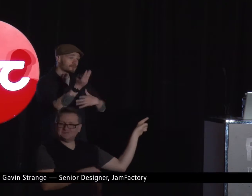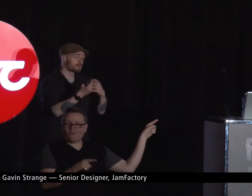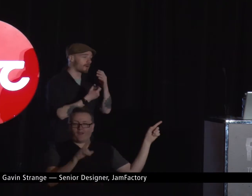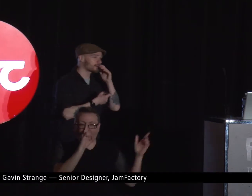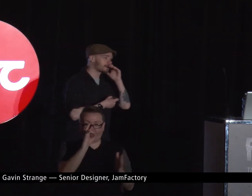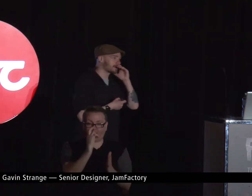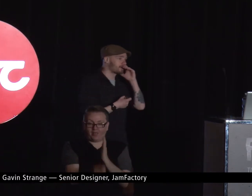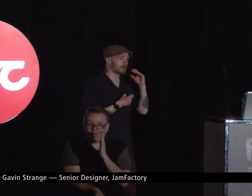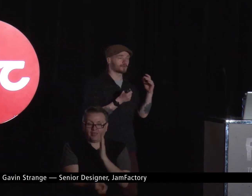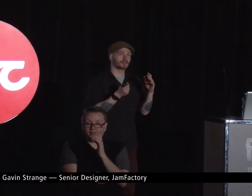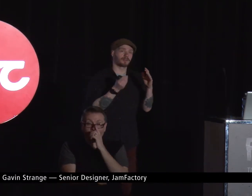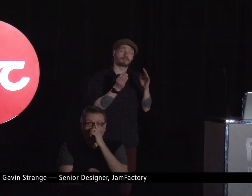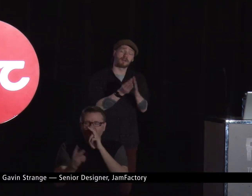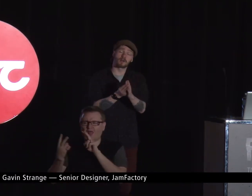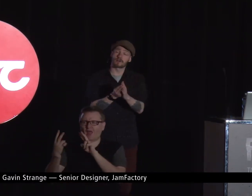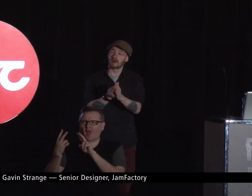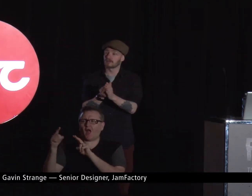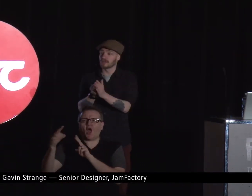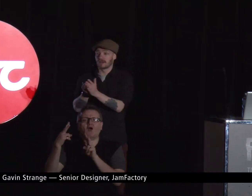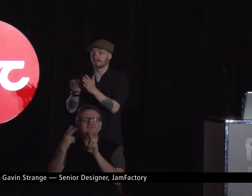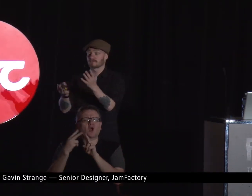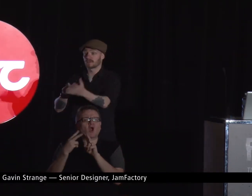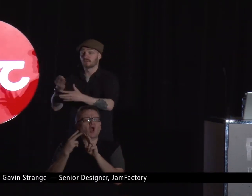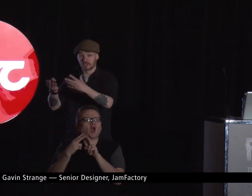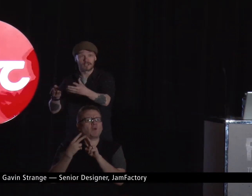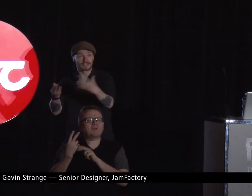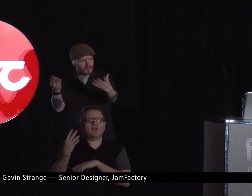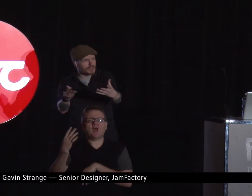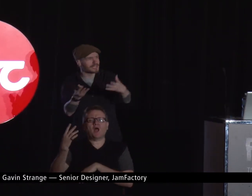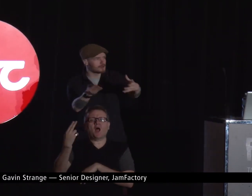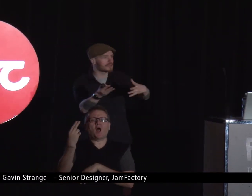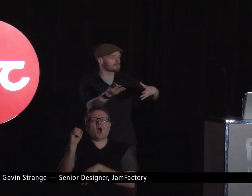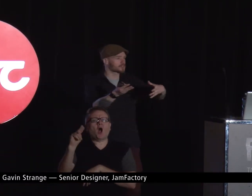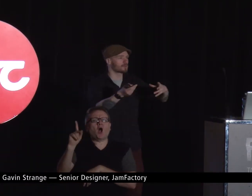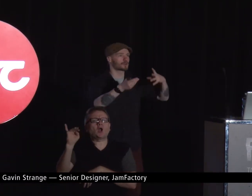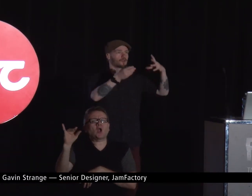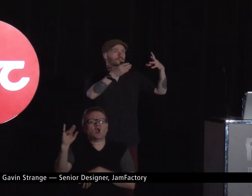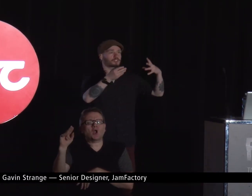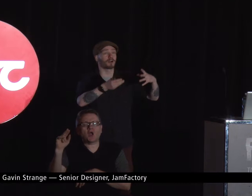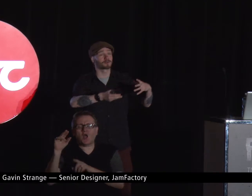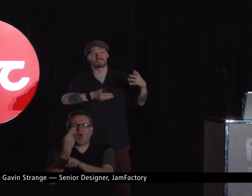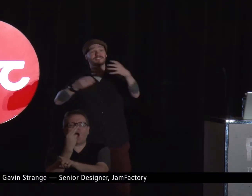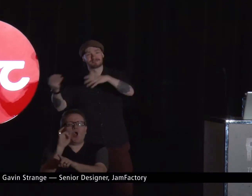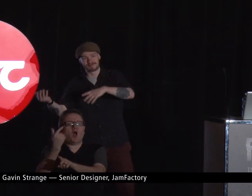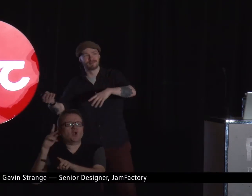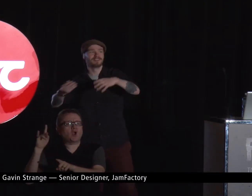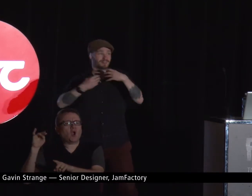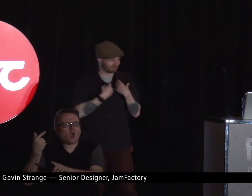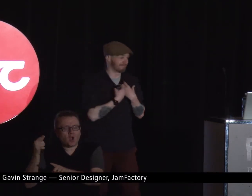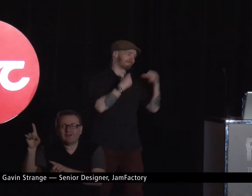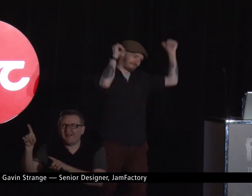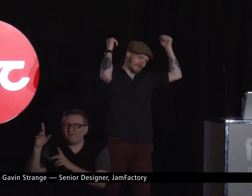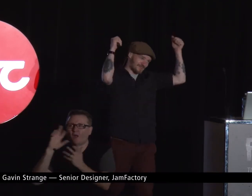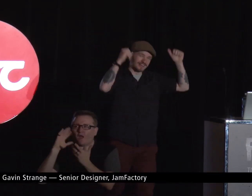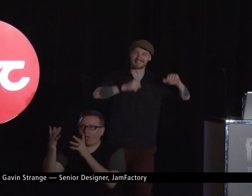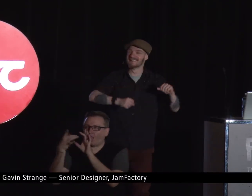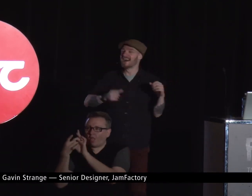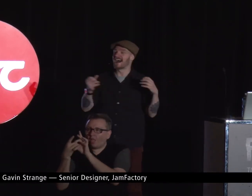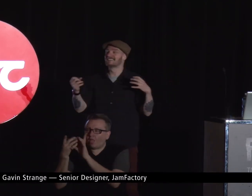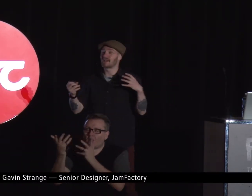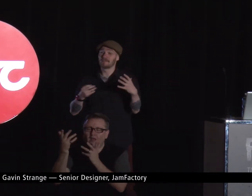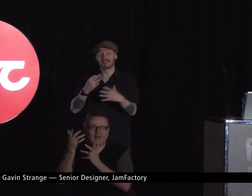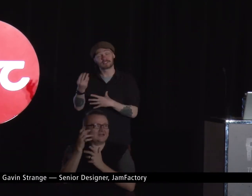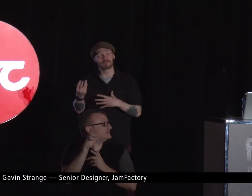into this world, and then I was partnered with a firm in Hong Kong that was luckily looking for someone whose style was very simple.